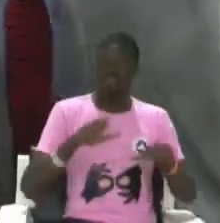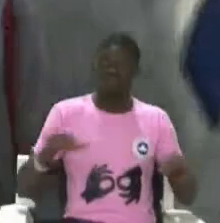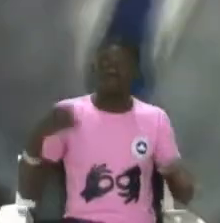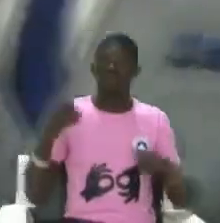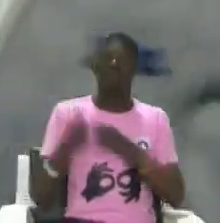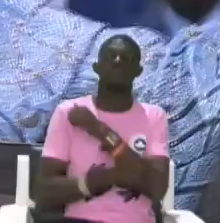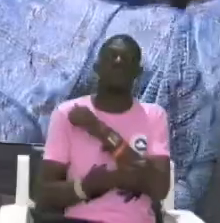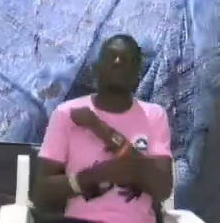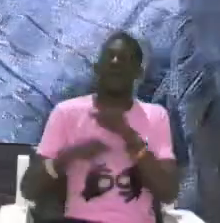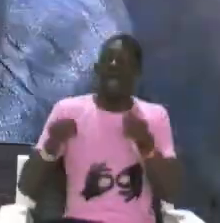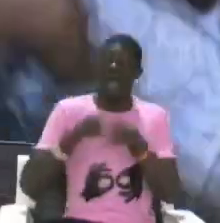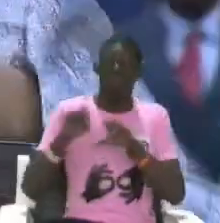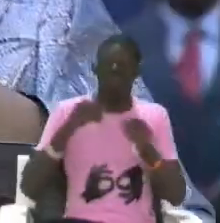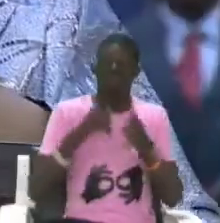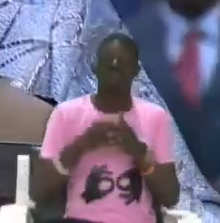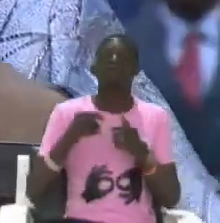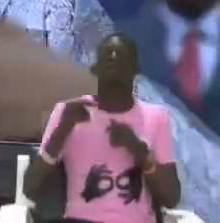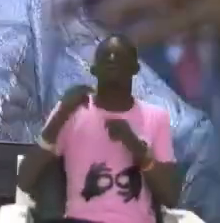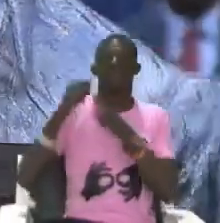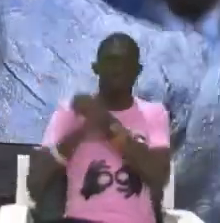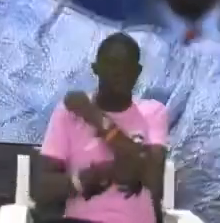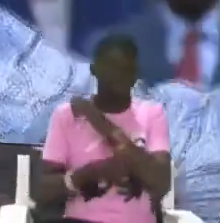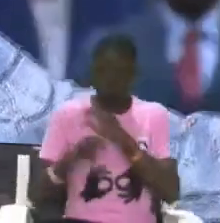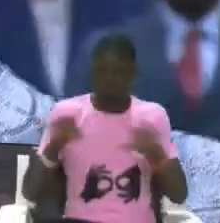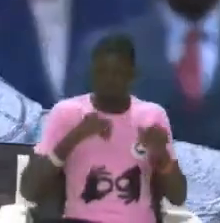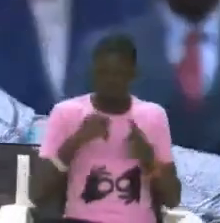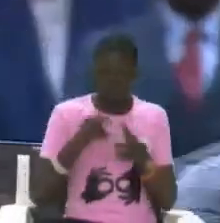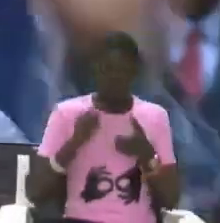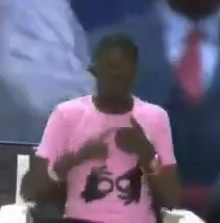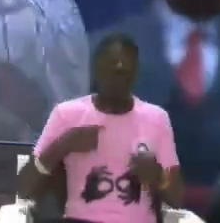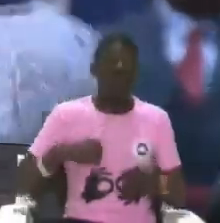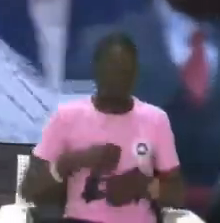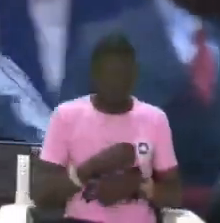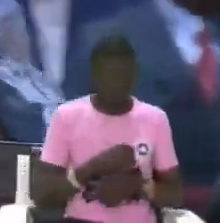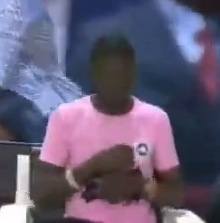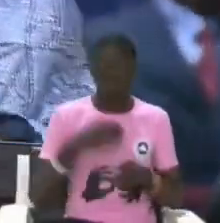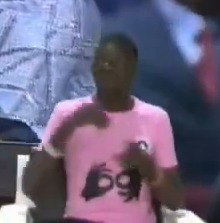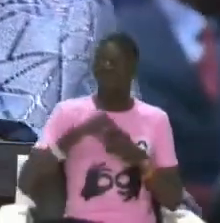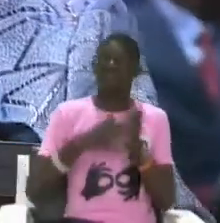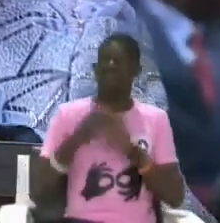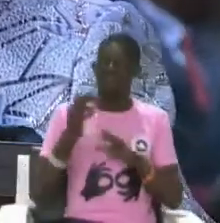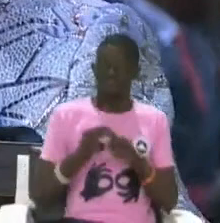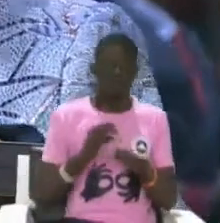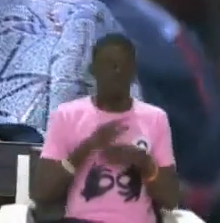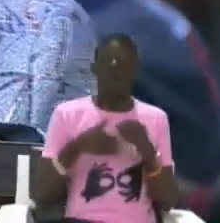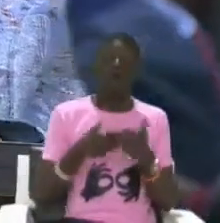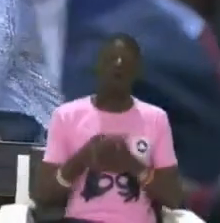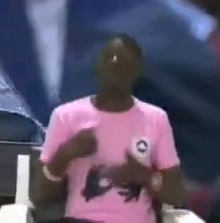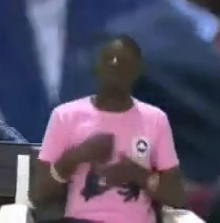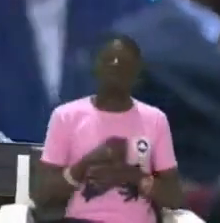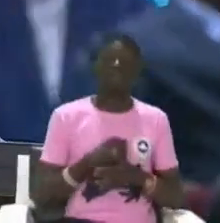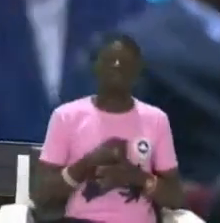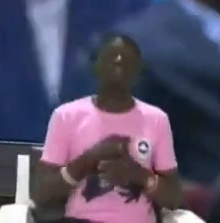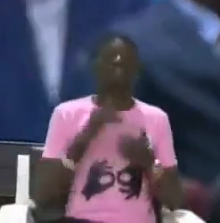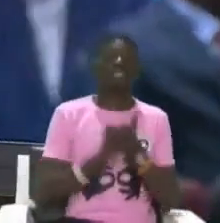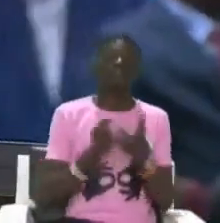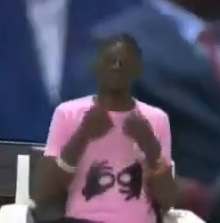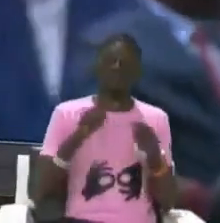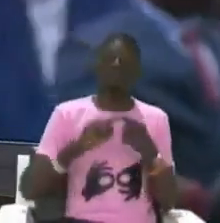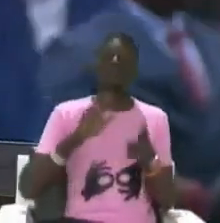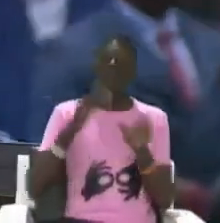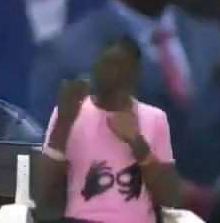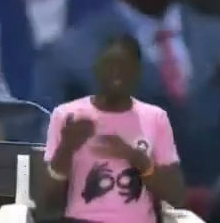did to Abraham, come and do to me tonight. Come and do to us tonight. Don't let our coming into your presence tonight be in vain. In the name